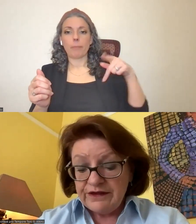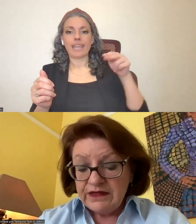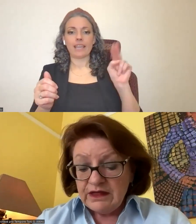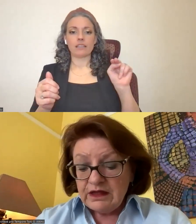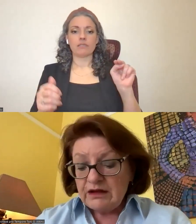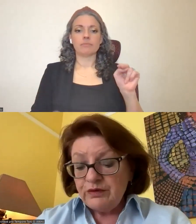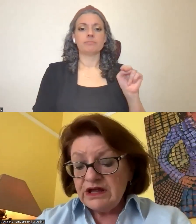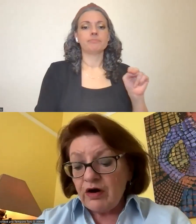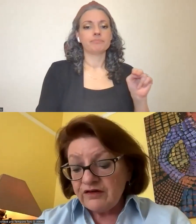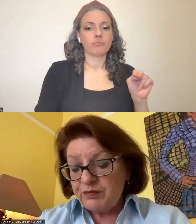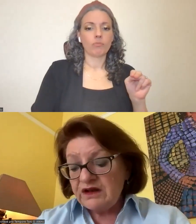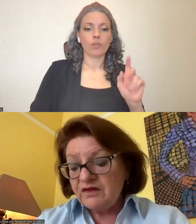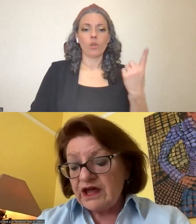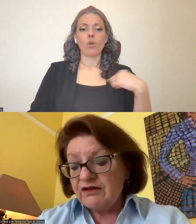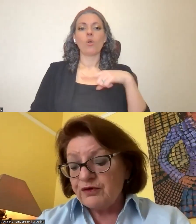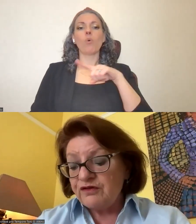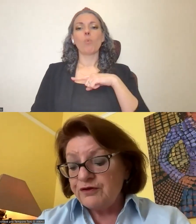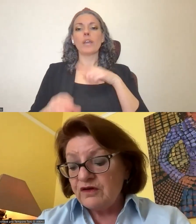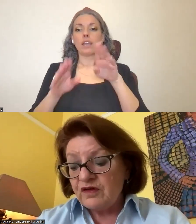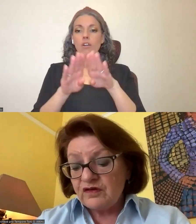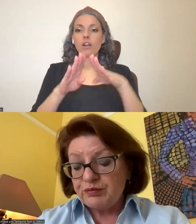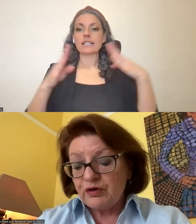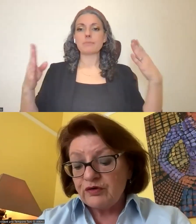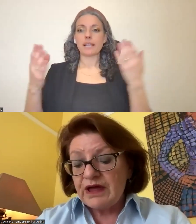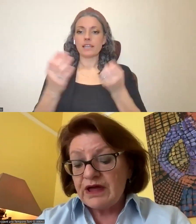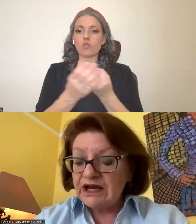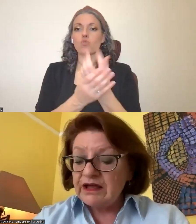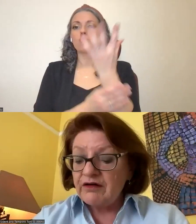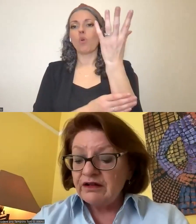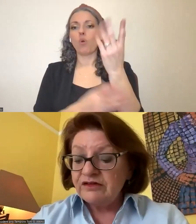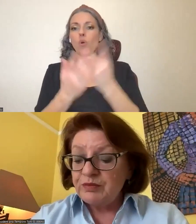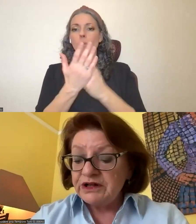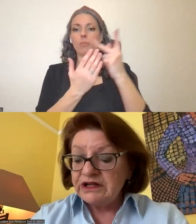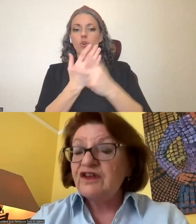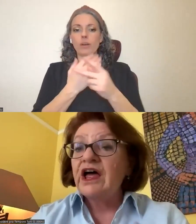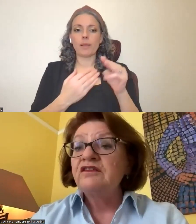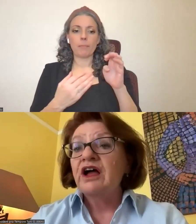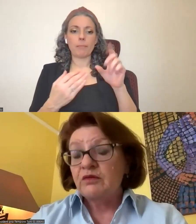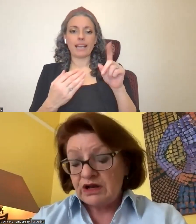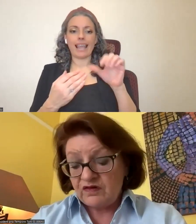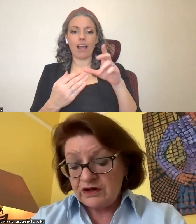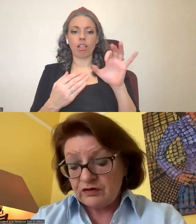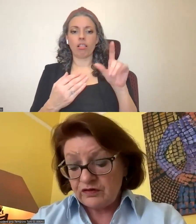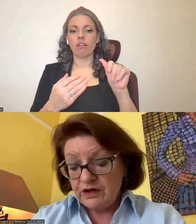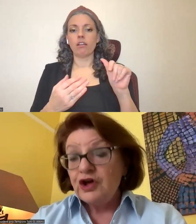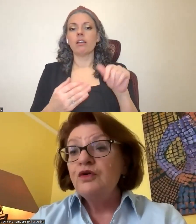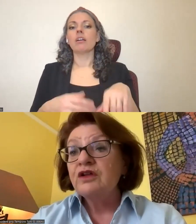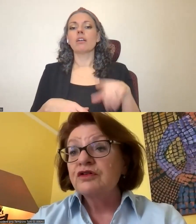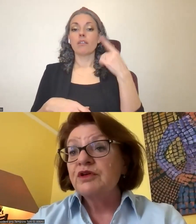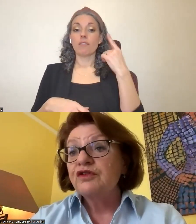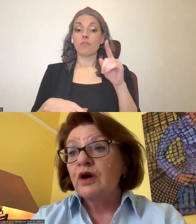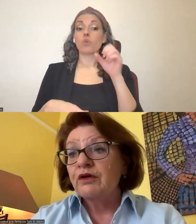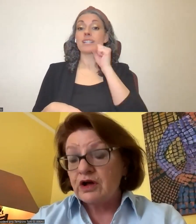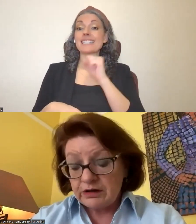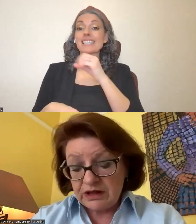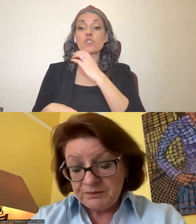Representative. And we are expanding the California Food Assistance Program and Medi-Cal eligibility to undocumented seniors who